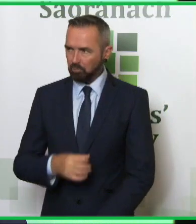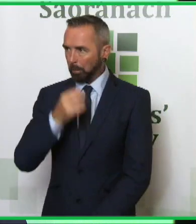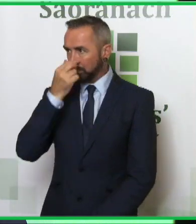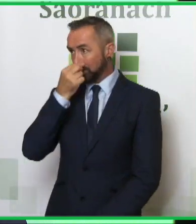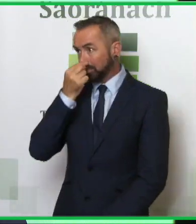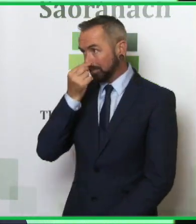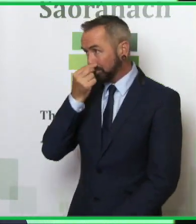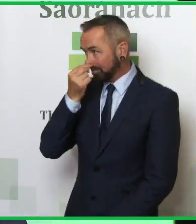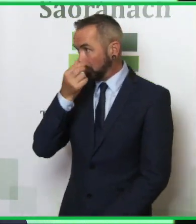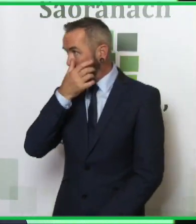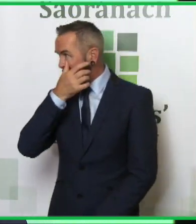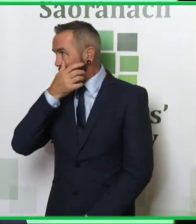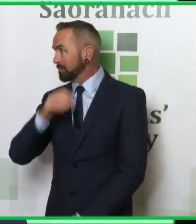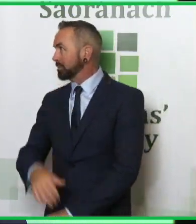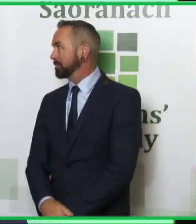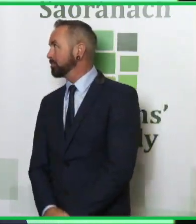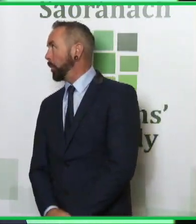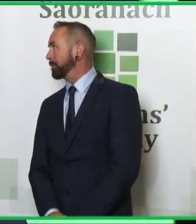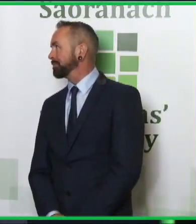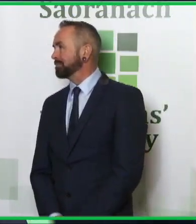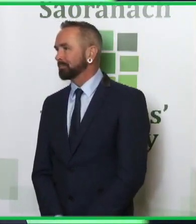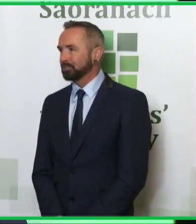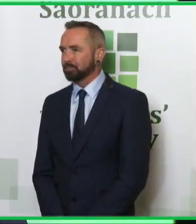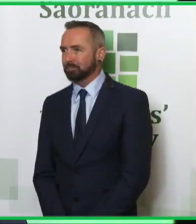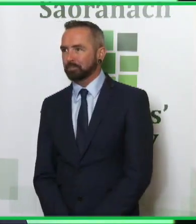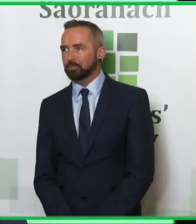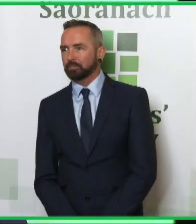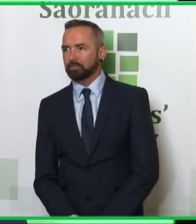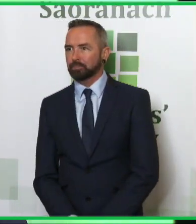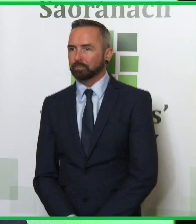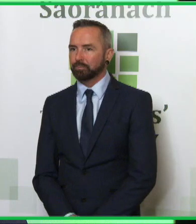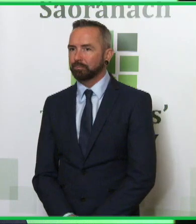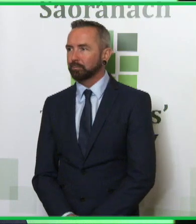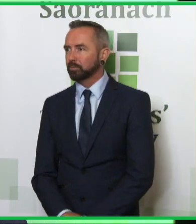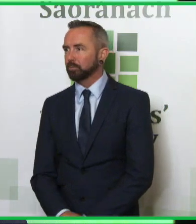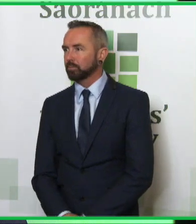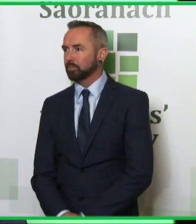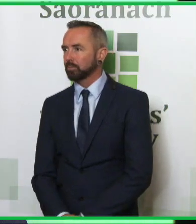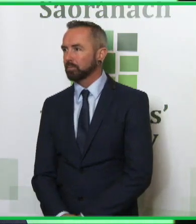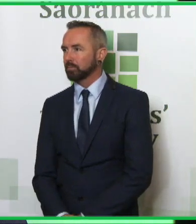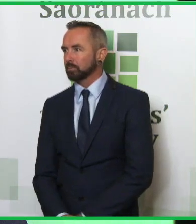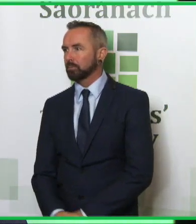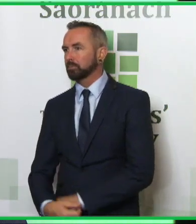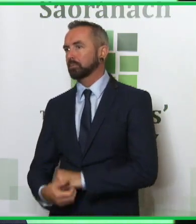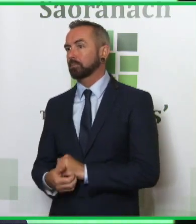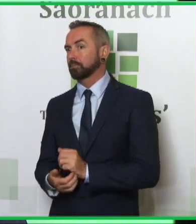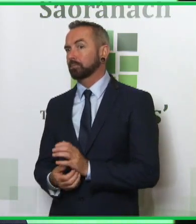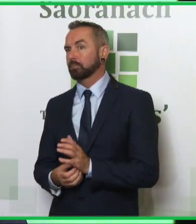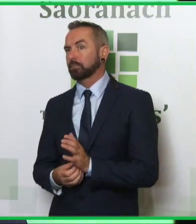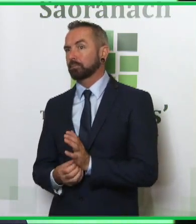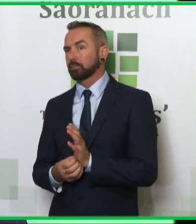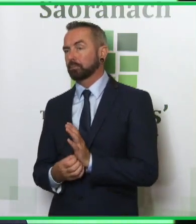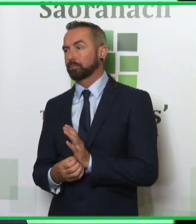we have results. So, ballot paper number 3, which is being